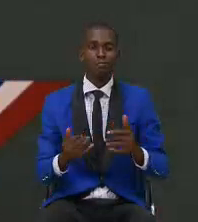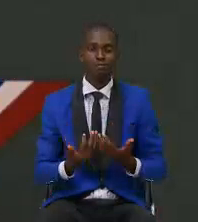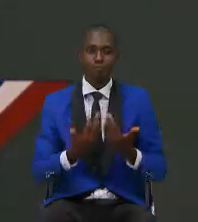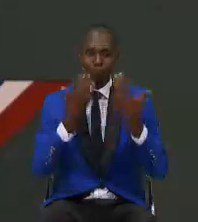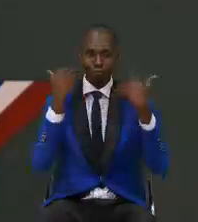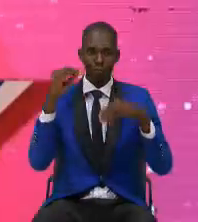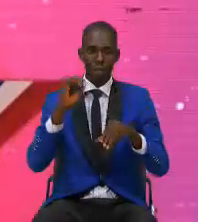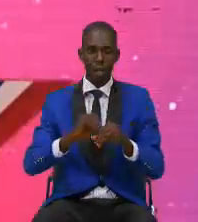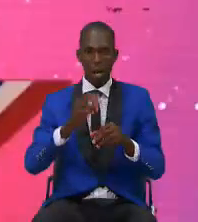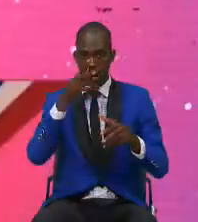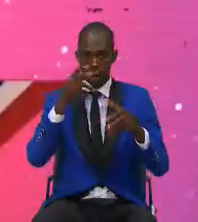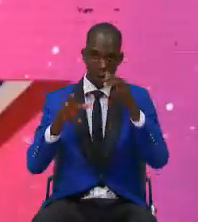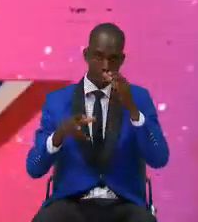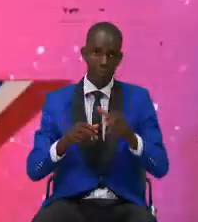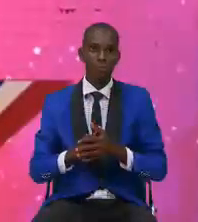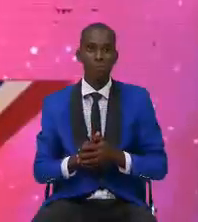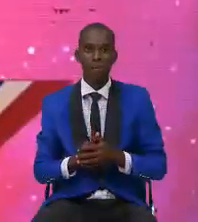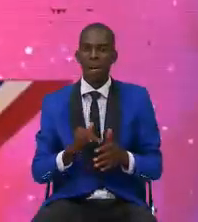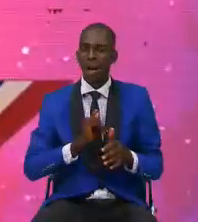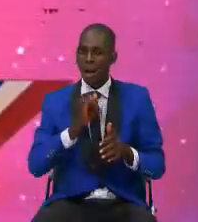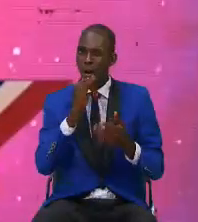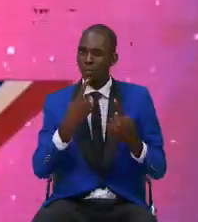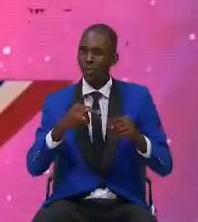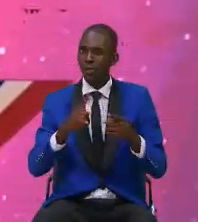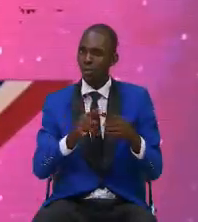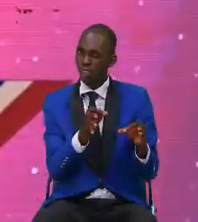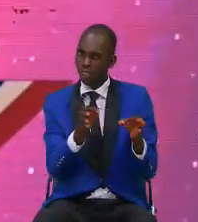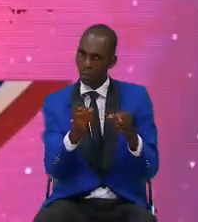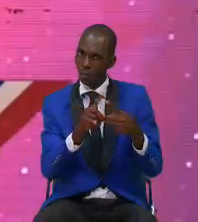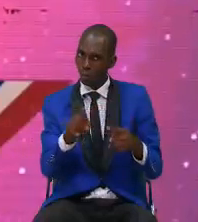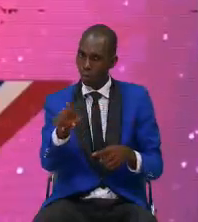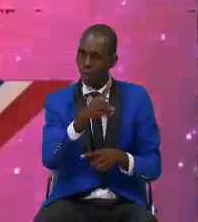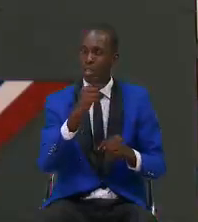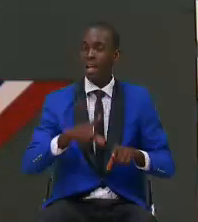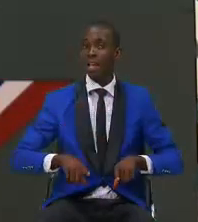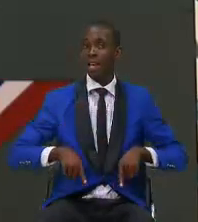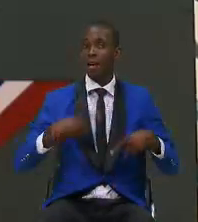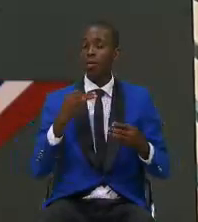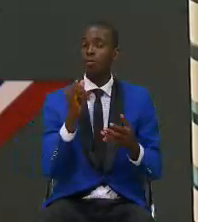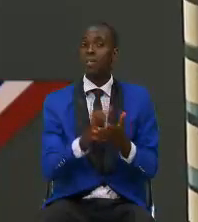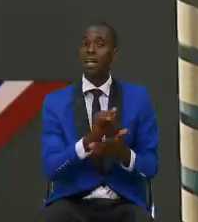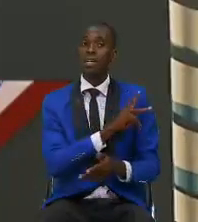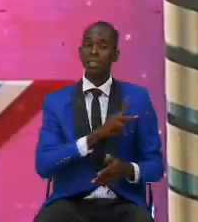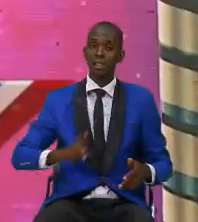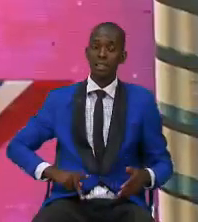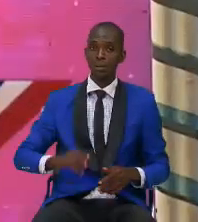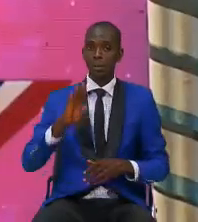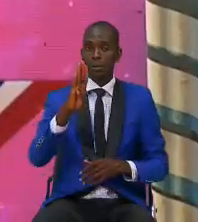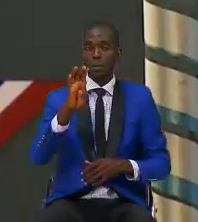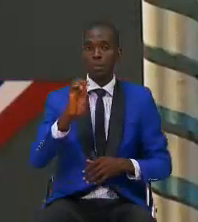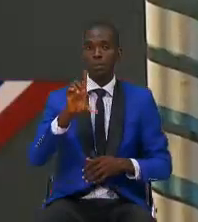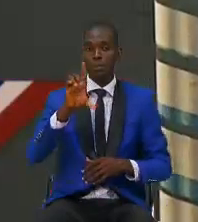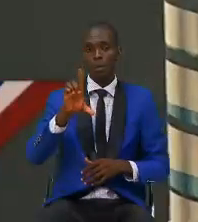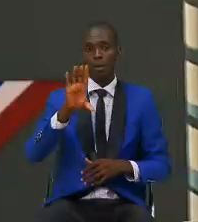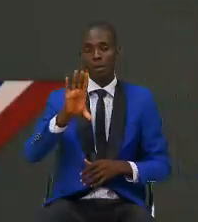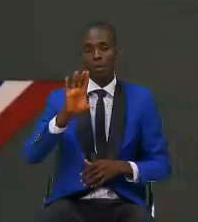you, summarize for you, the life of Belshazzar. He was willful. That means